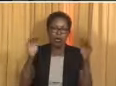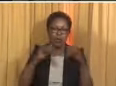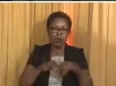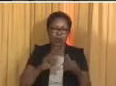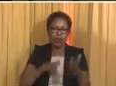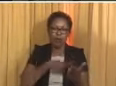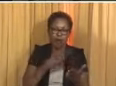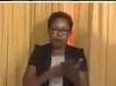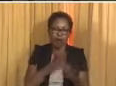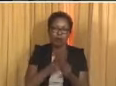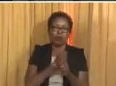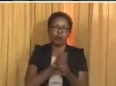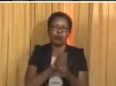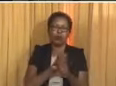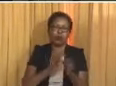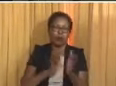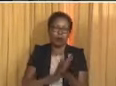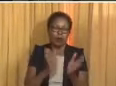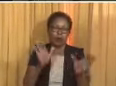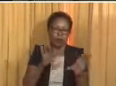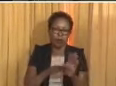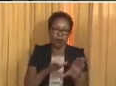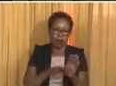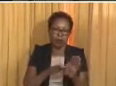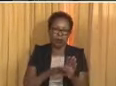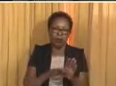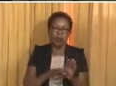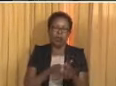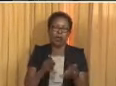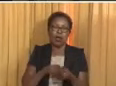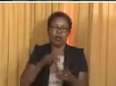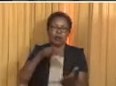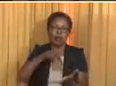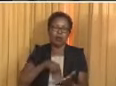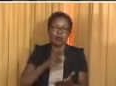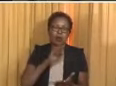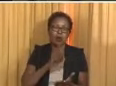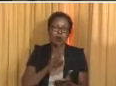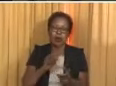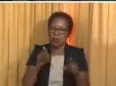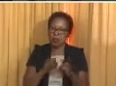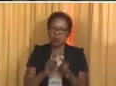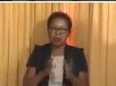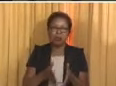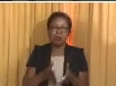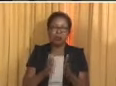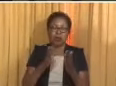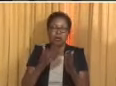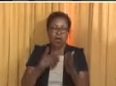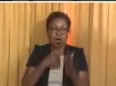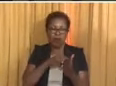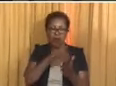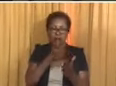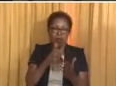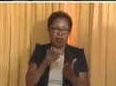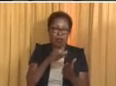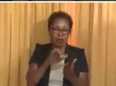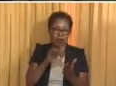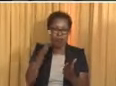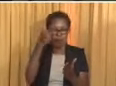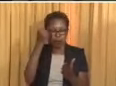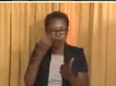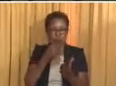public participation as per the standing orders. Similarly, there is a similar process before the two houses of